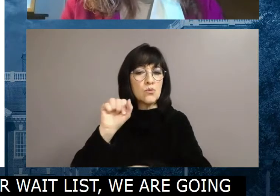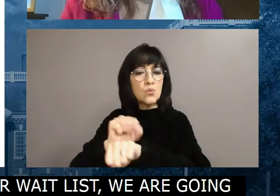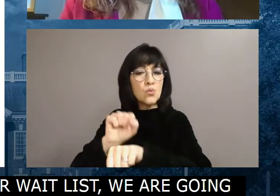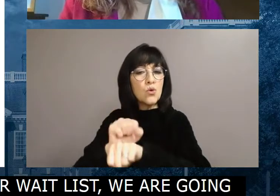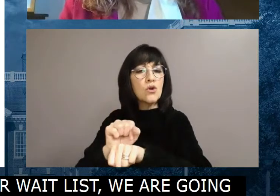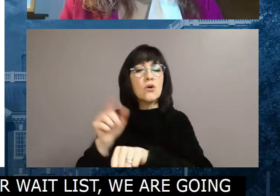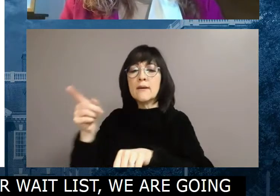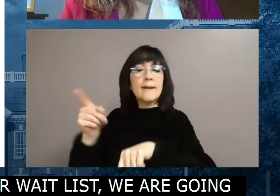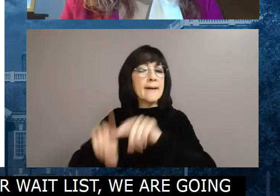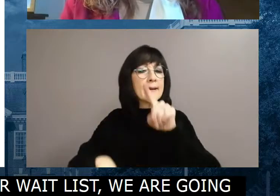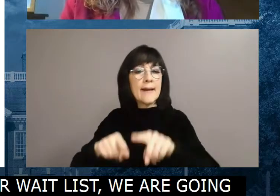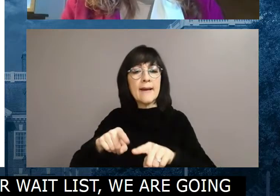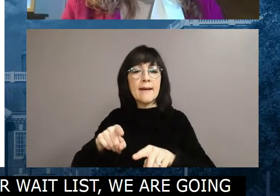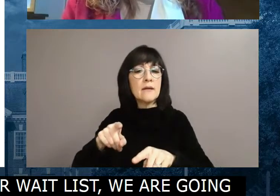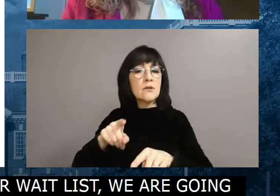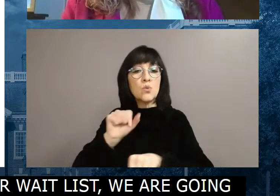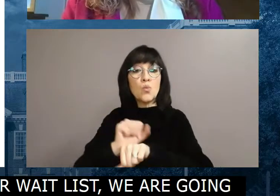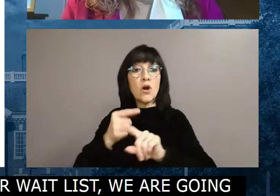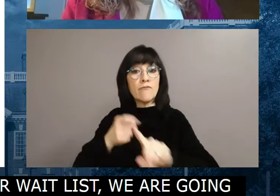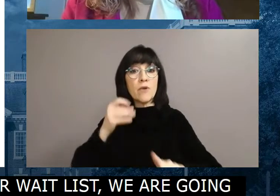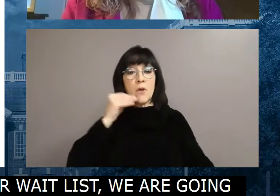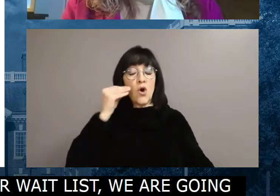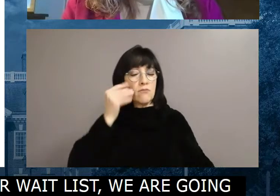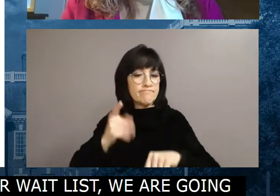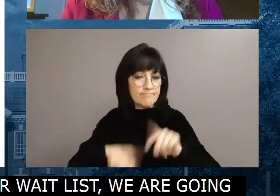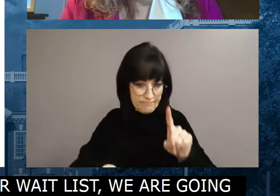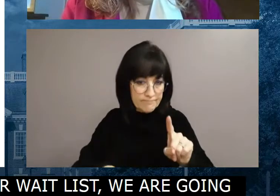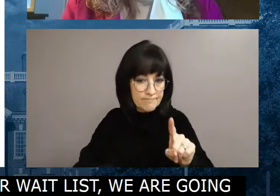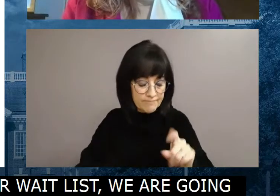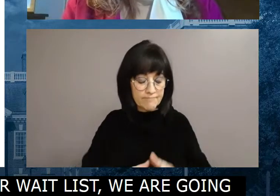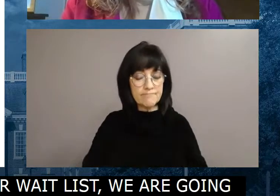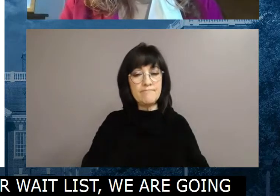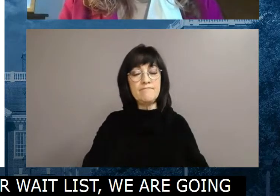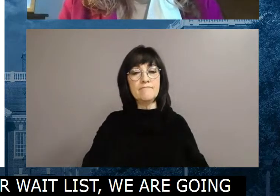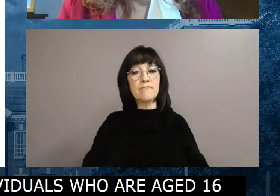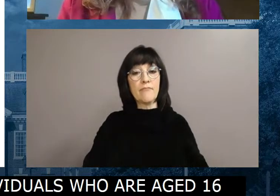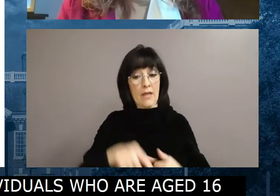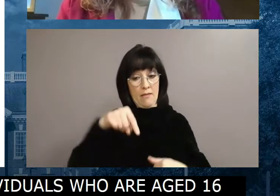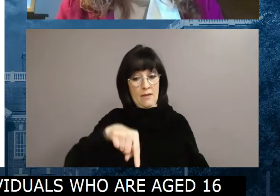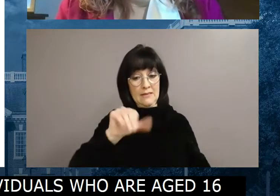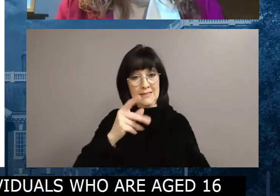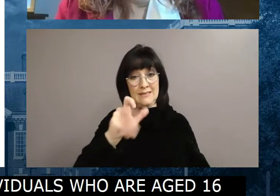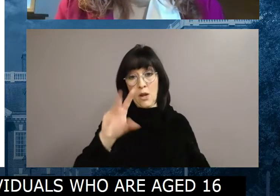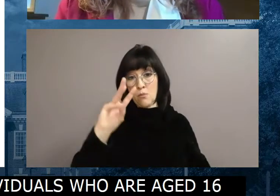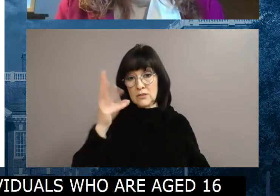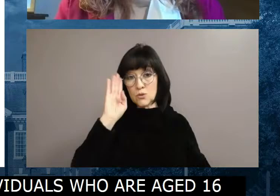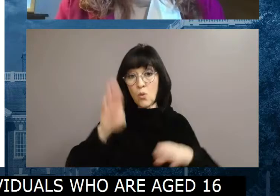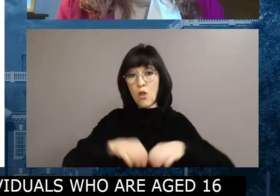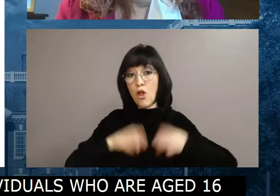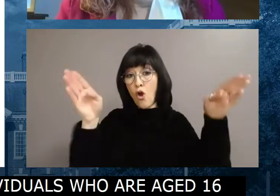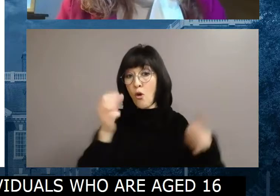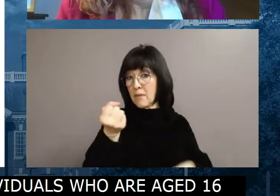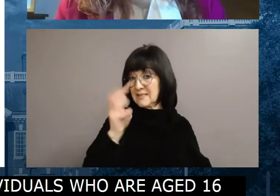all individuals who are age 16 and up. Now, we will continue to